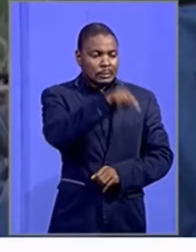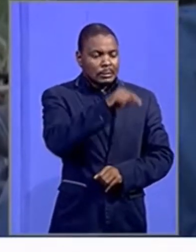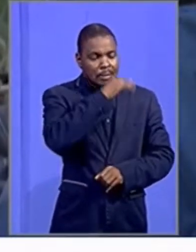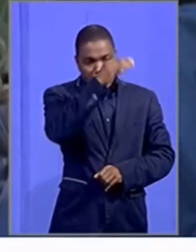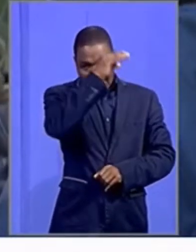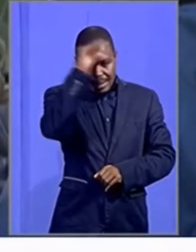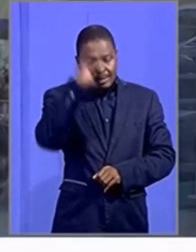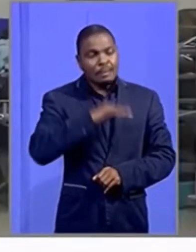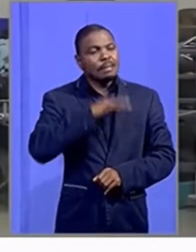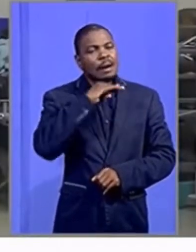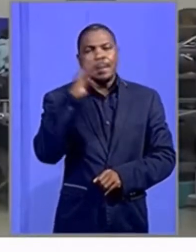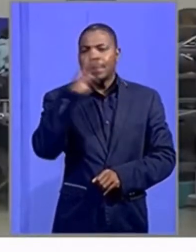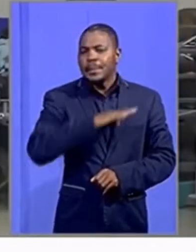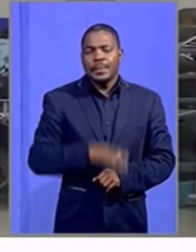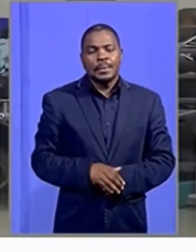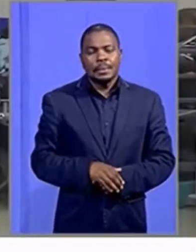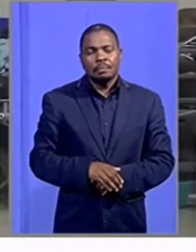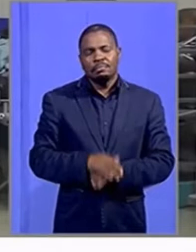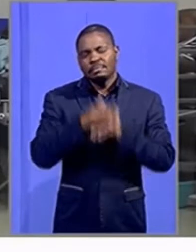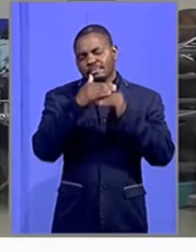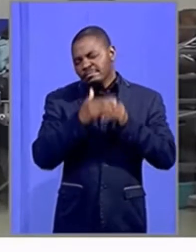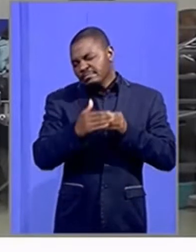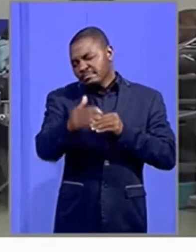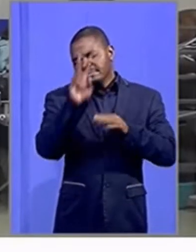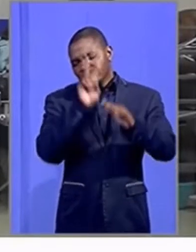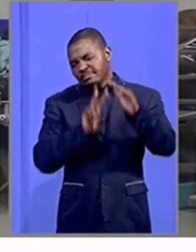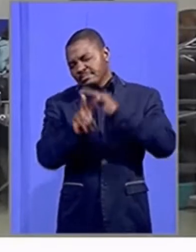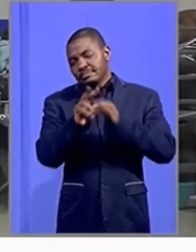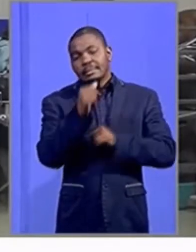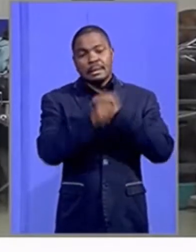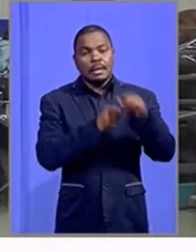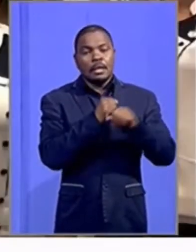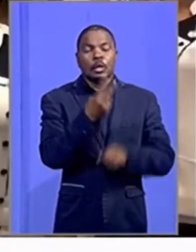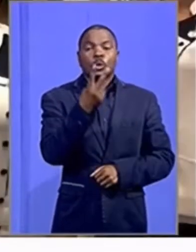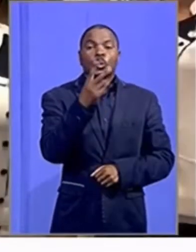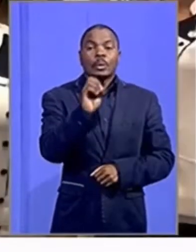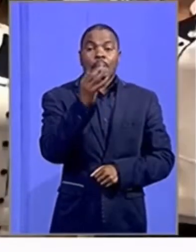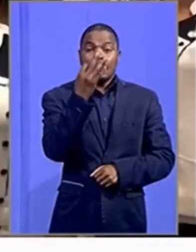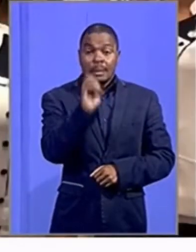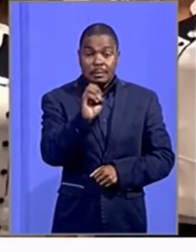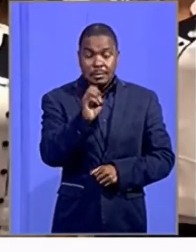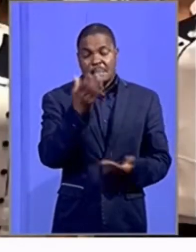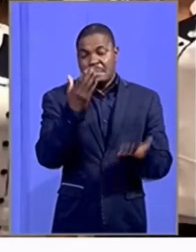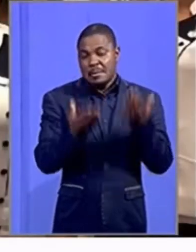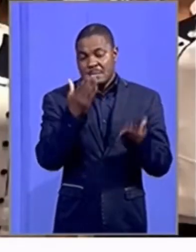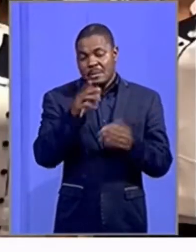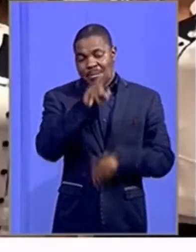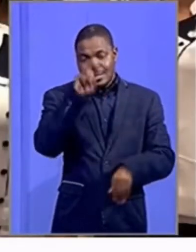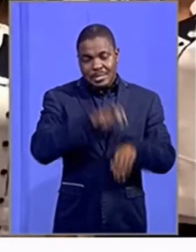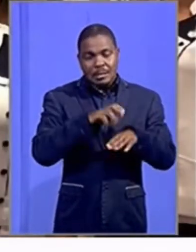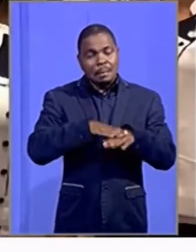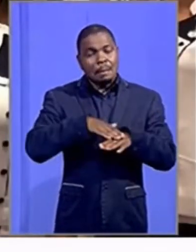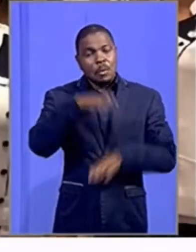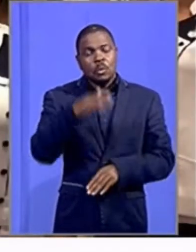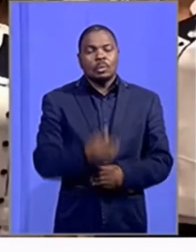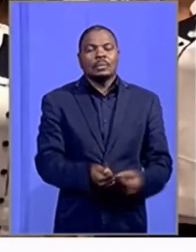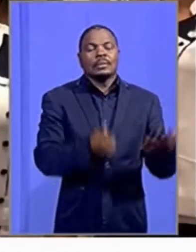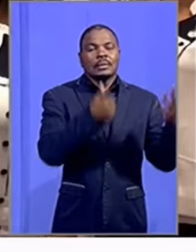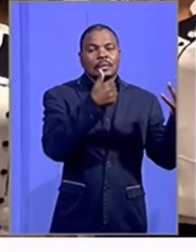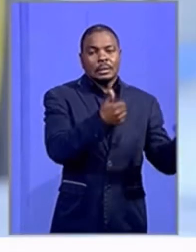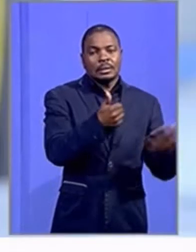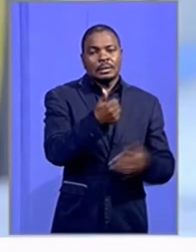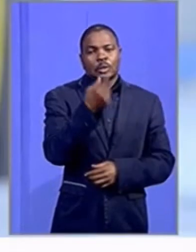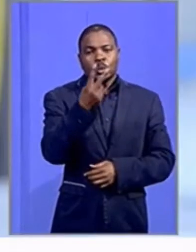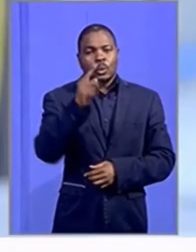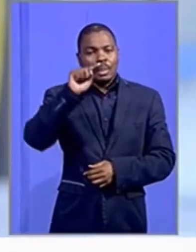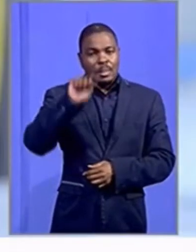baoki. Ponelopele ke gore ka ngwaga wa 2030 go tla be go na le tlhaelelo ya baoki ba dikete tše 32. We